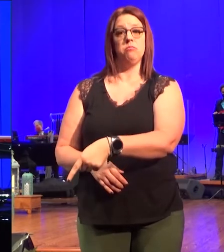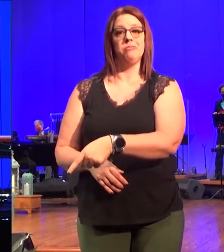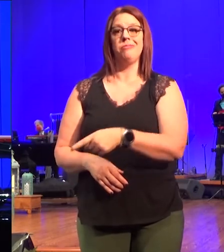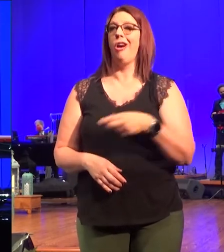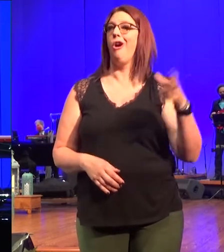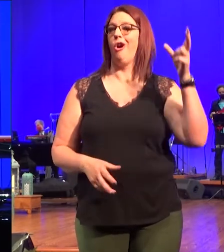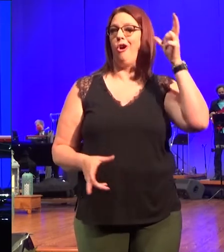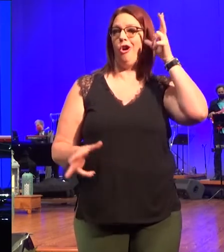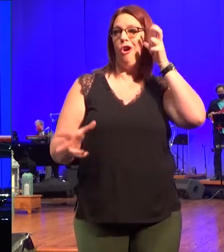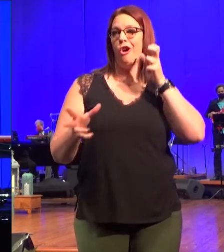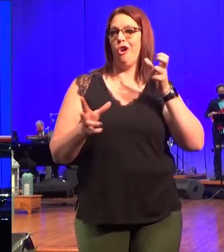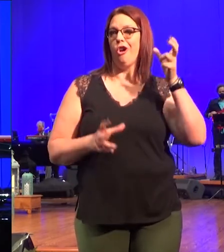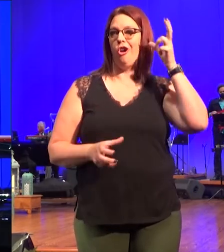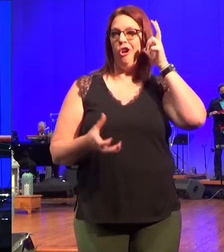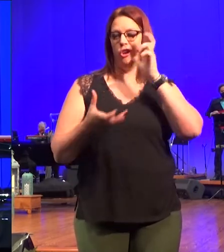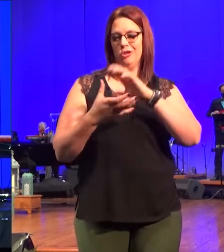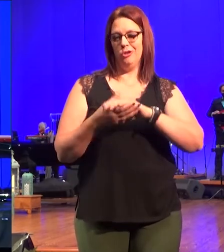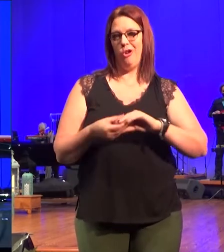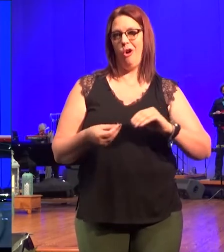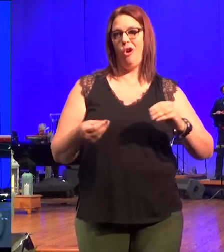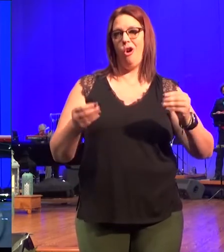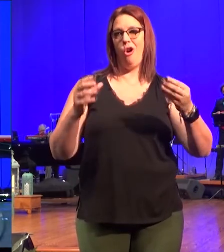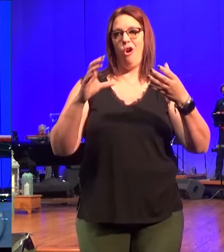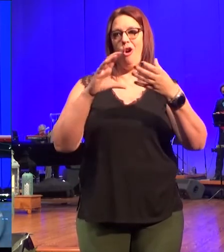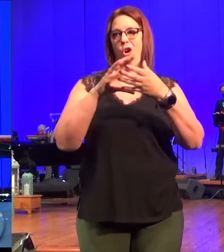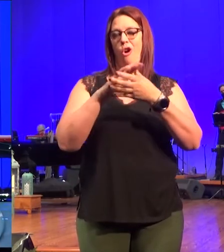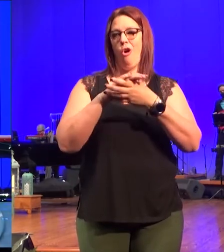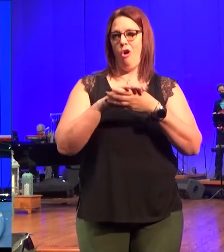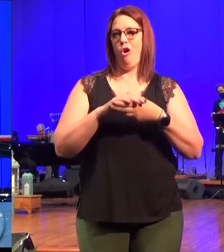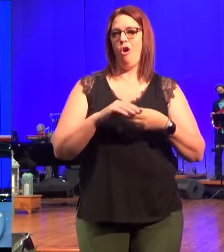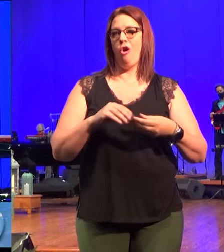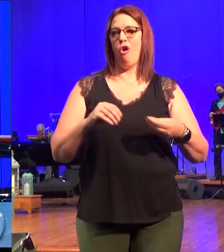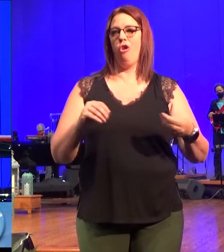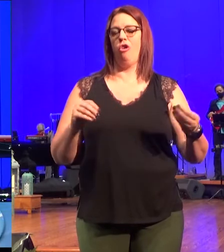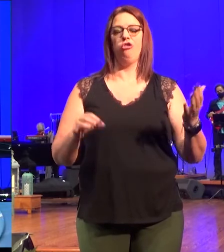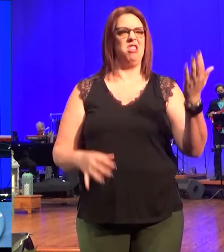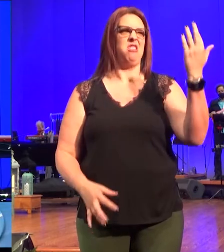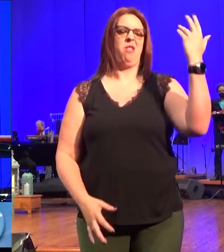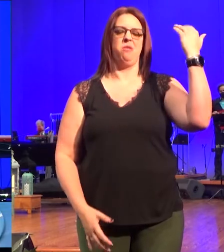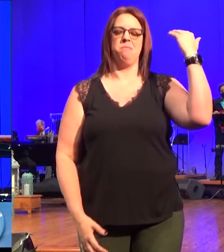I heard the story long ago.